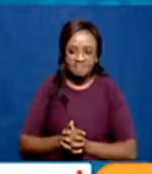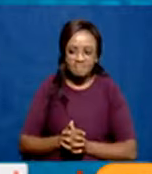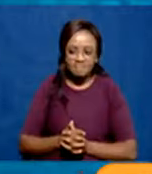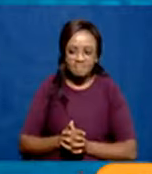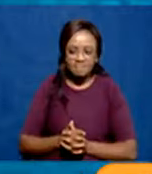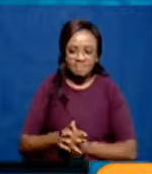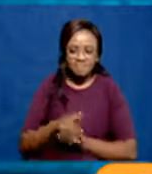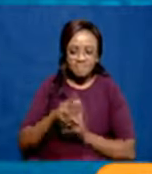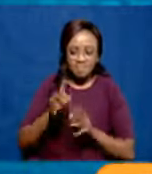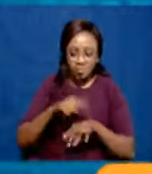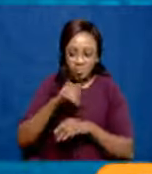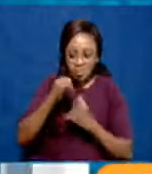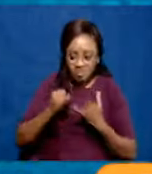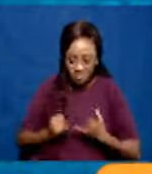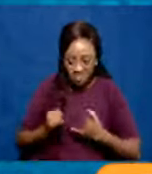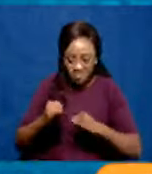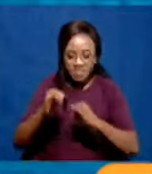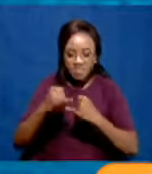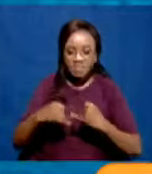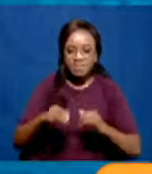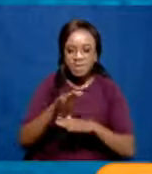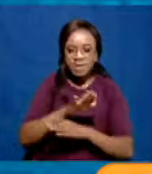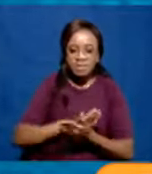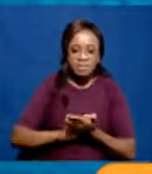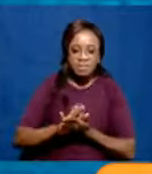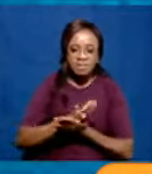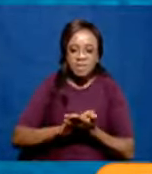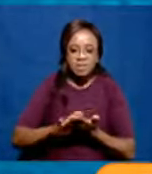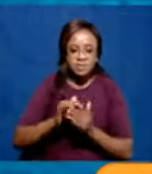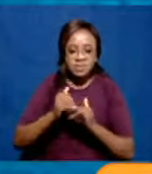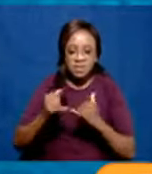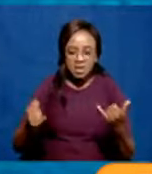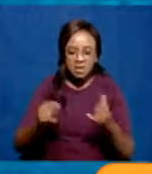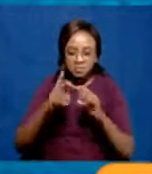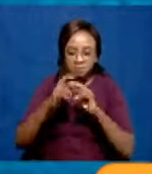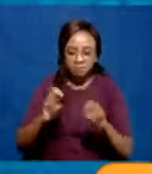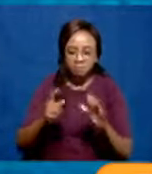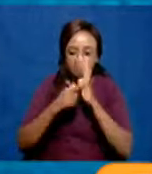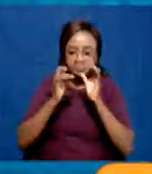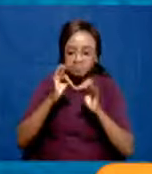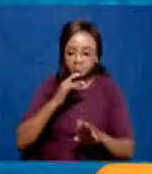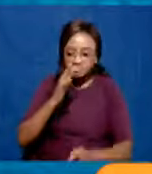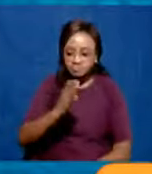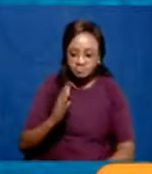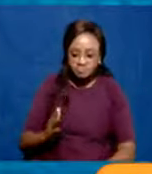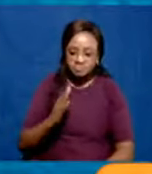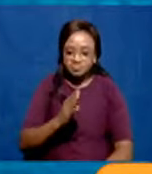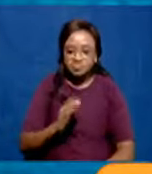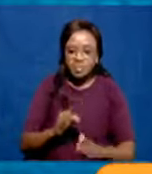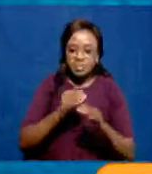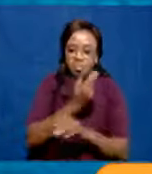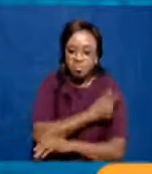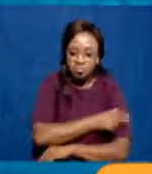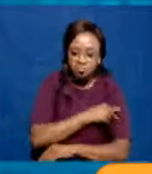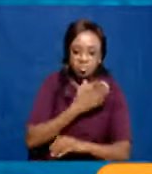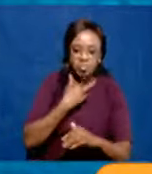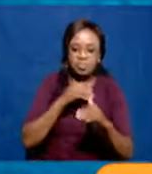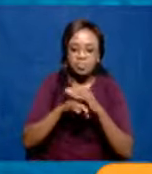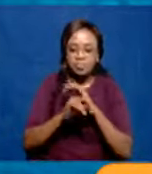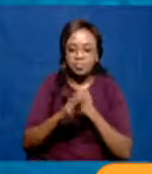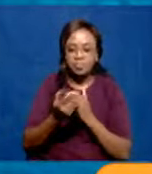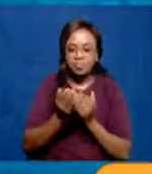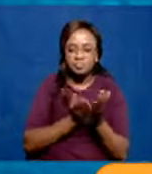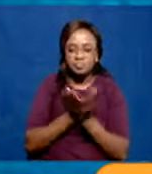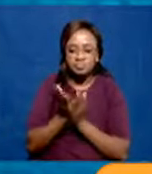whereby if, for example, you go to the facility and you're going to get a service, and they say the service is